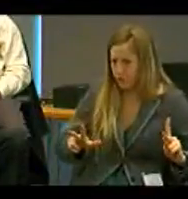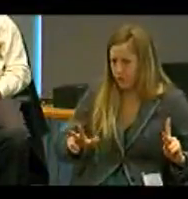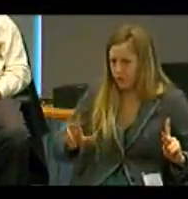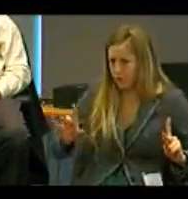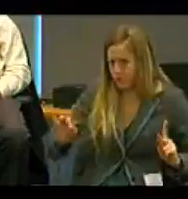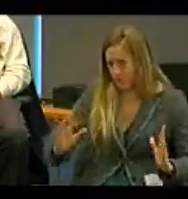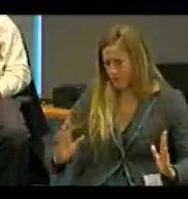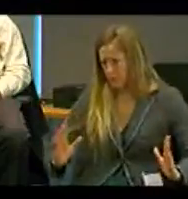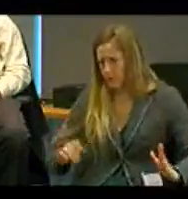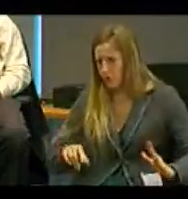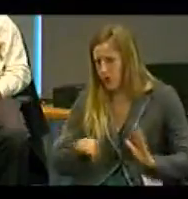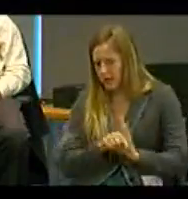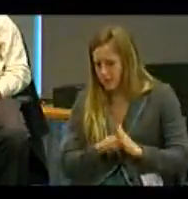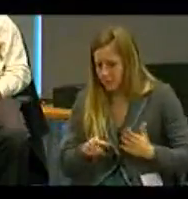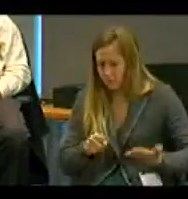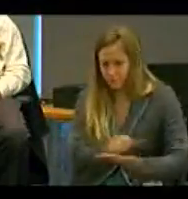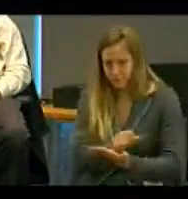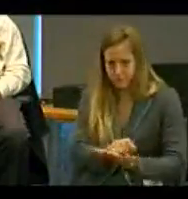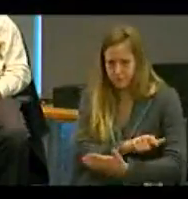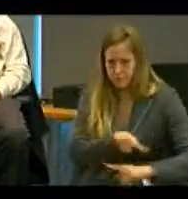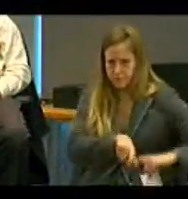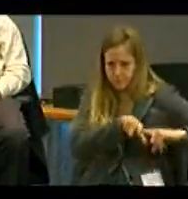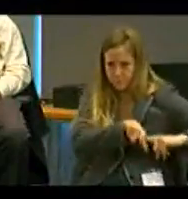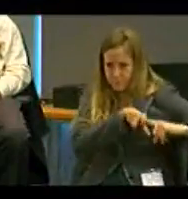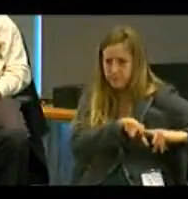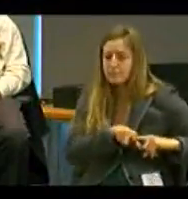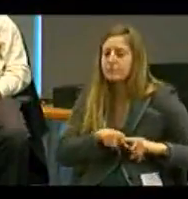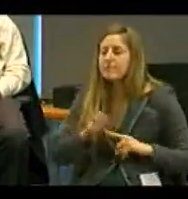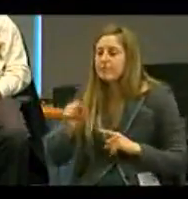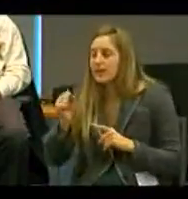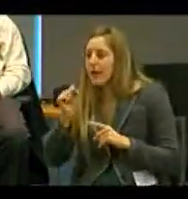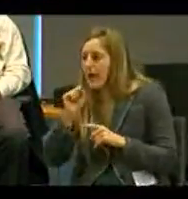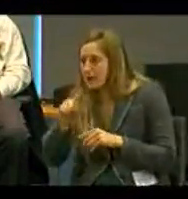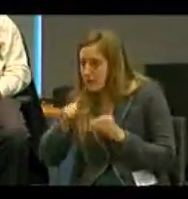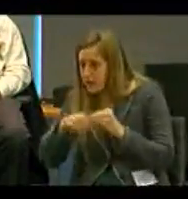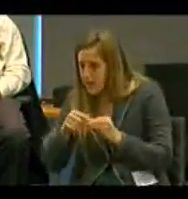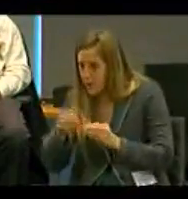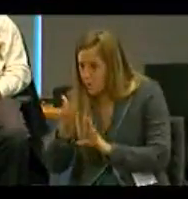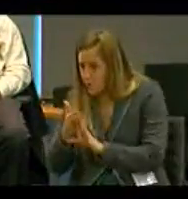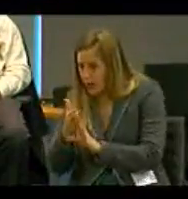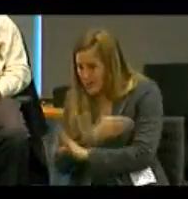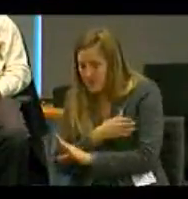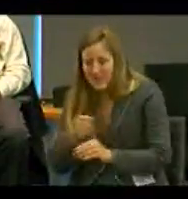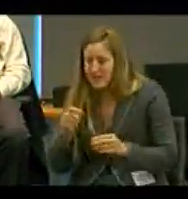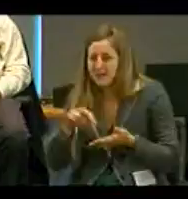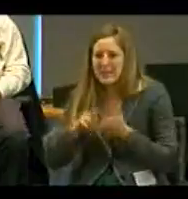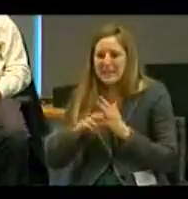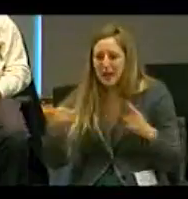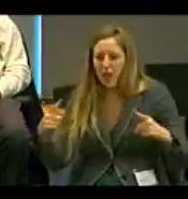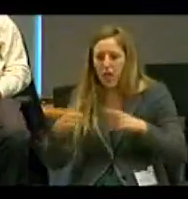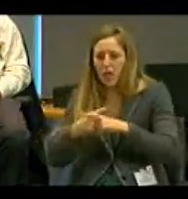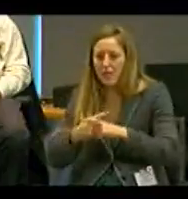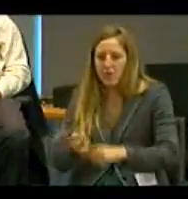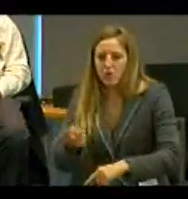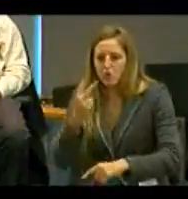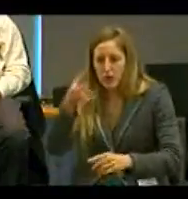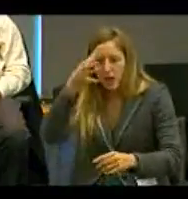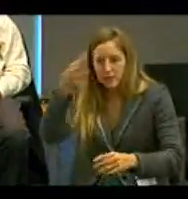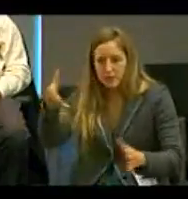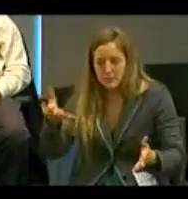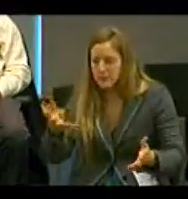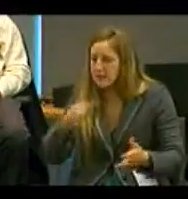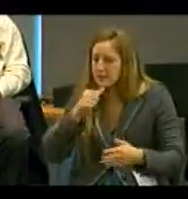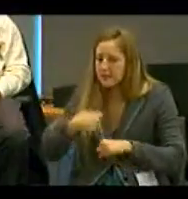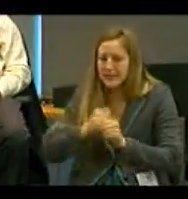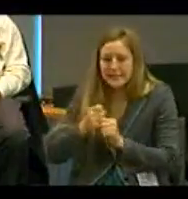prior impressions of behavior, but not describing actual. So he's really conflated the two. So it doesn't make any sense in terms of, you